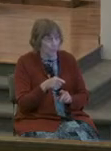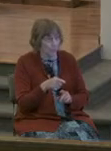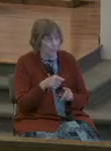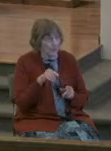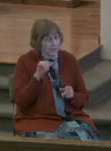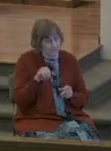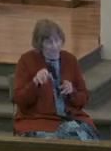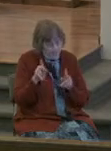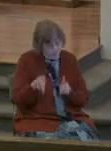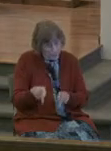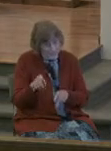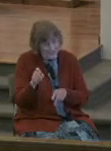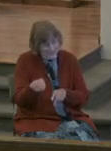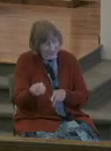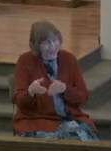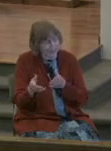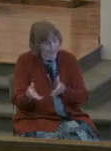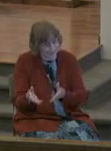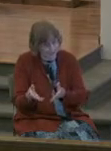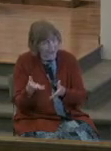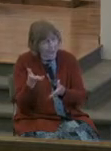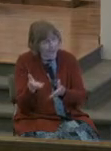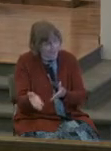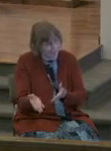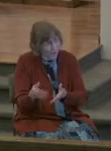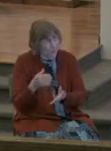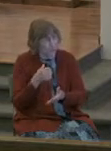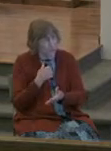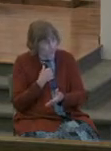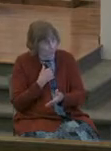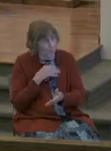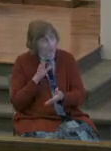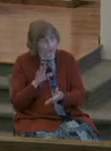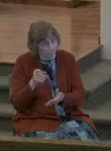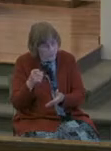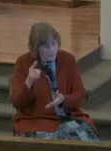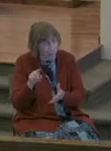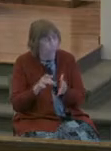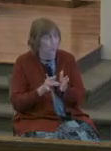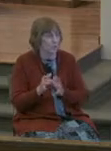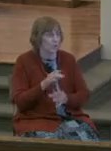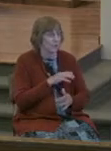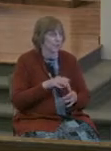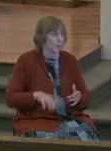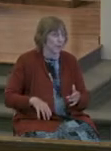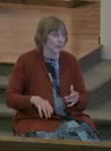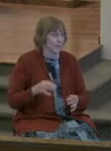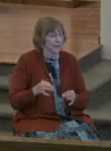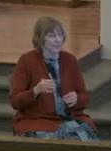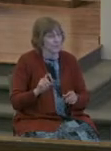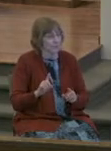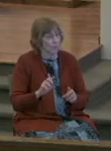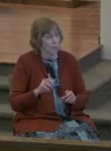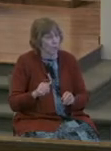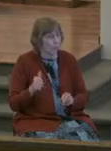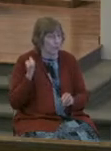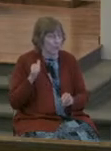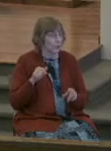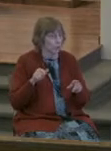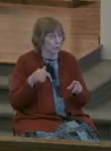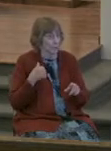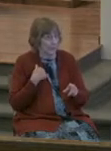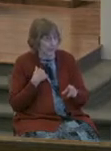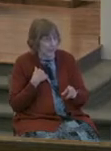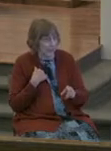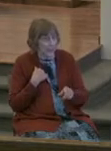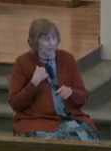that person's need, that person's soul, and their need for Jesus Christ. And if somebody rejects you and me, if they